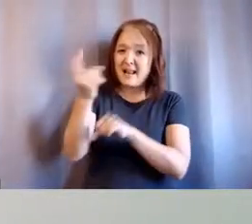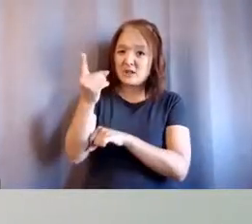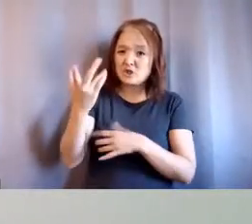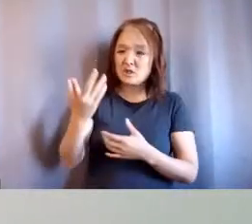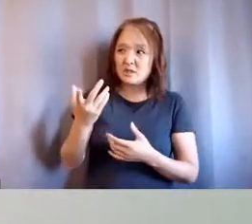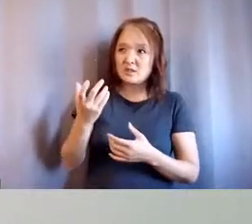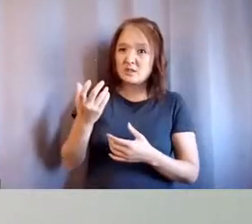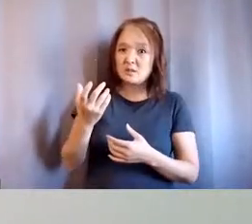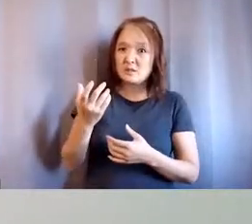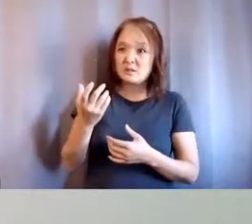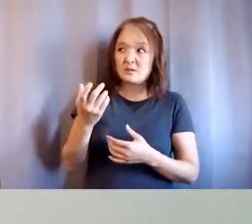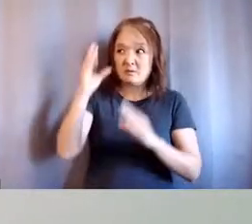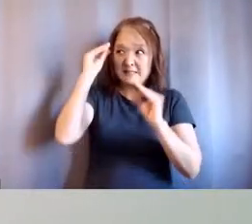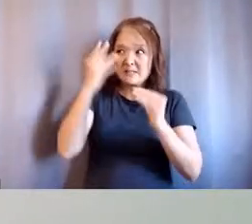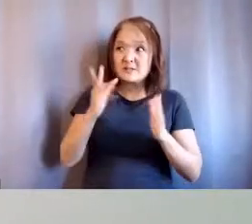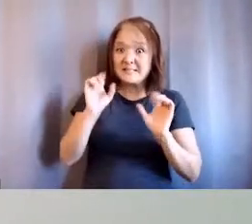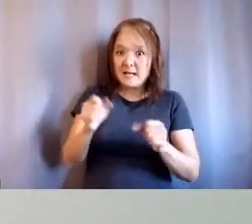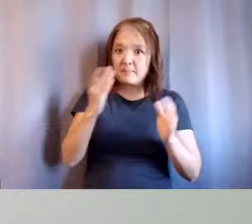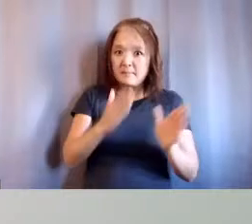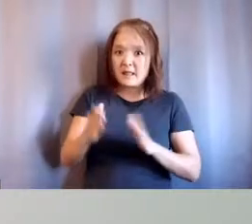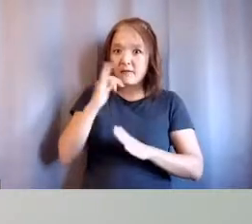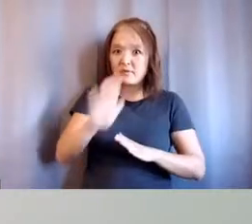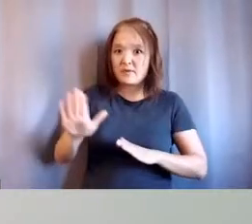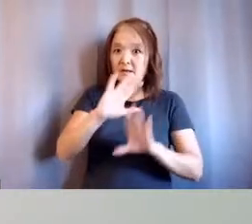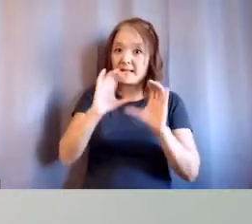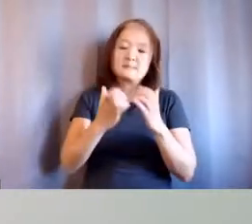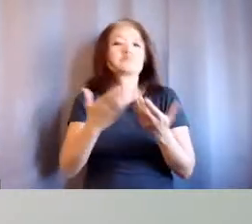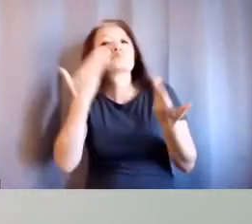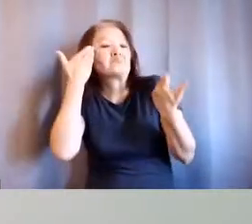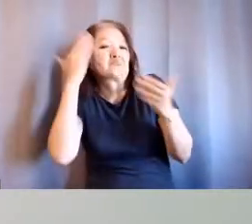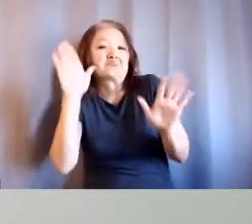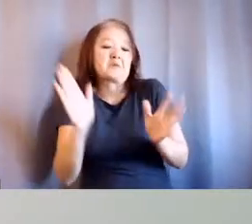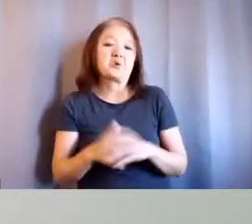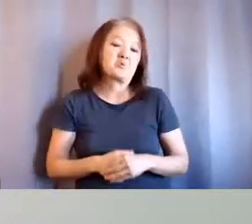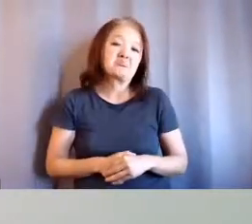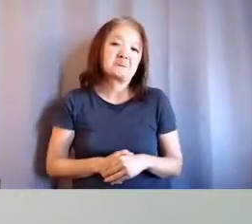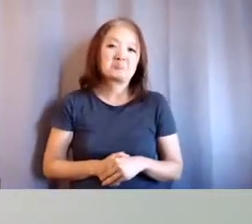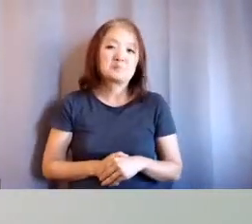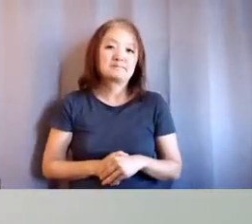can plan their classes? I don't know.